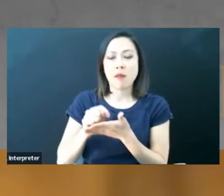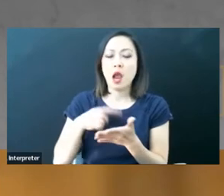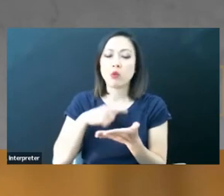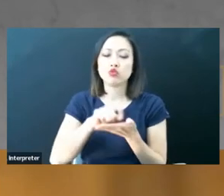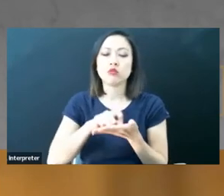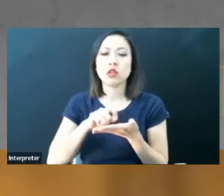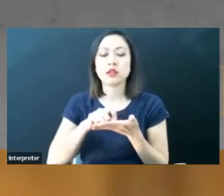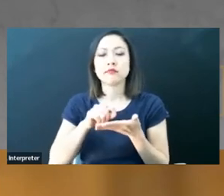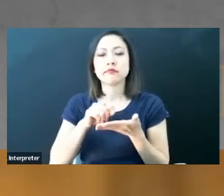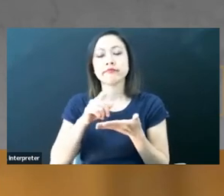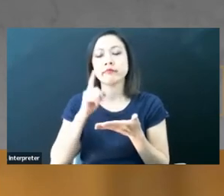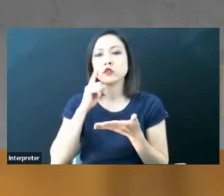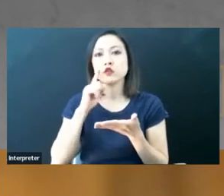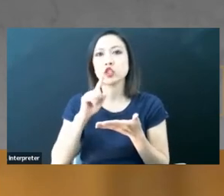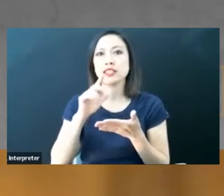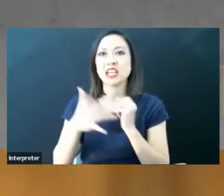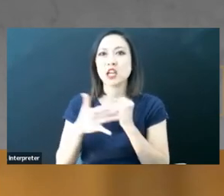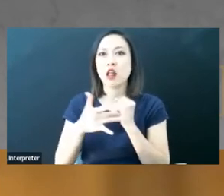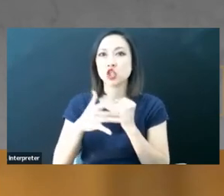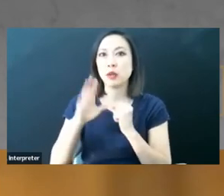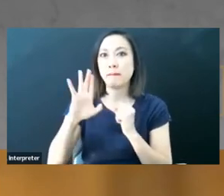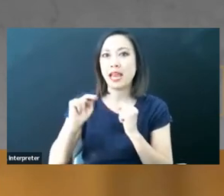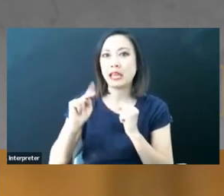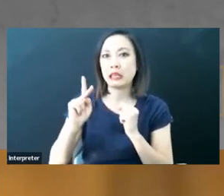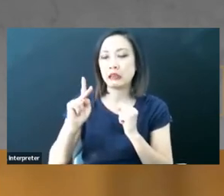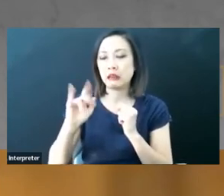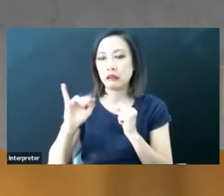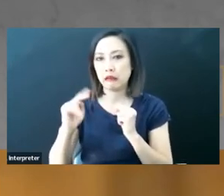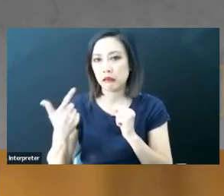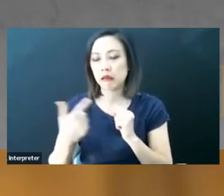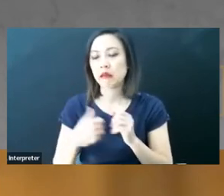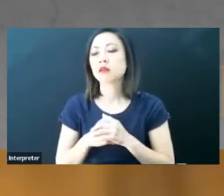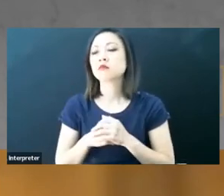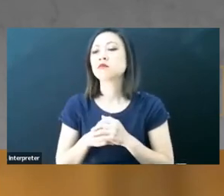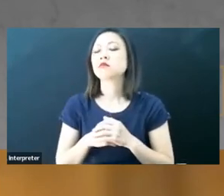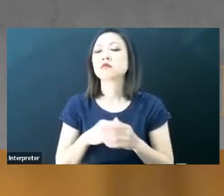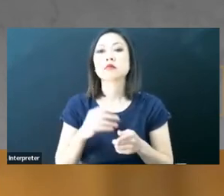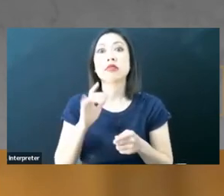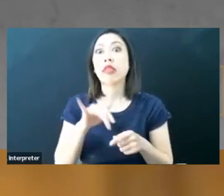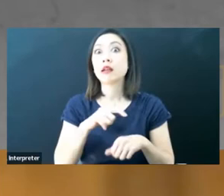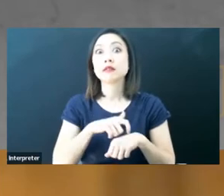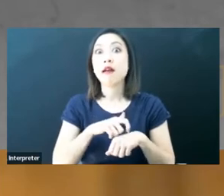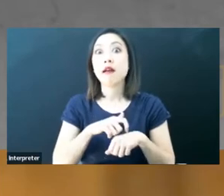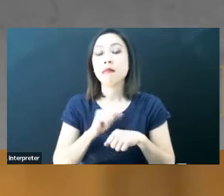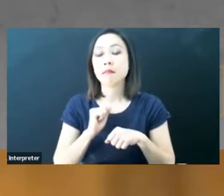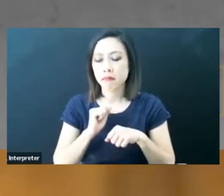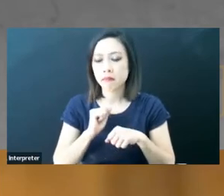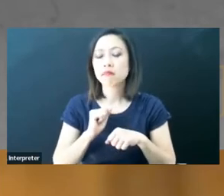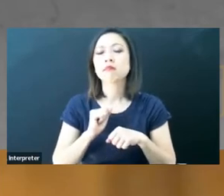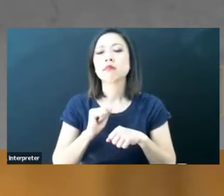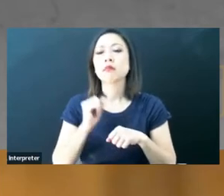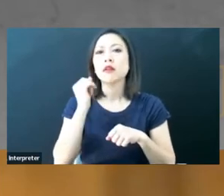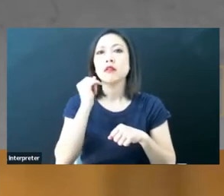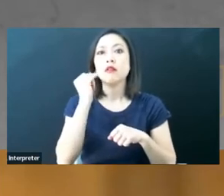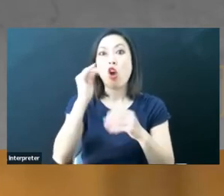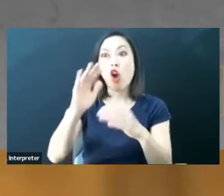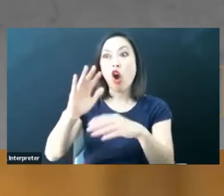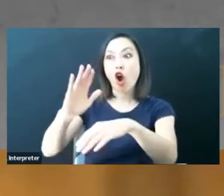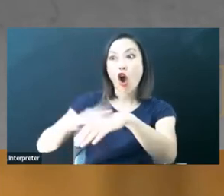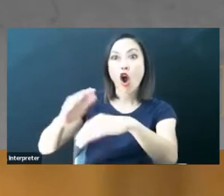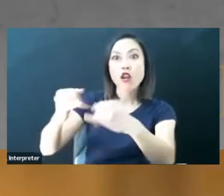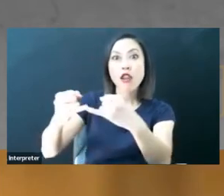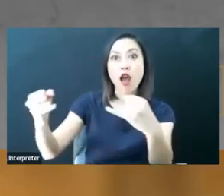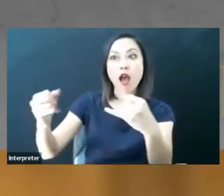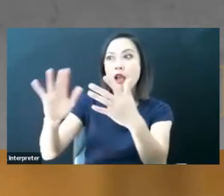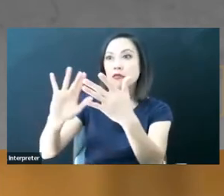And I'll never forget, everyone who had anything that went online thought they had the next